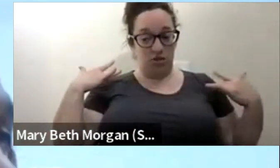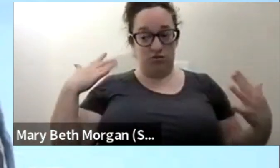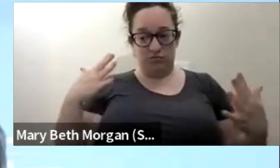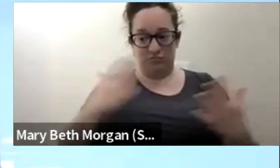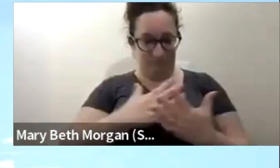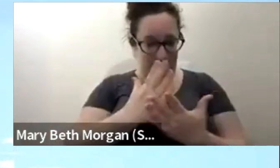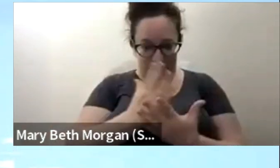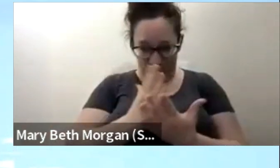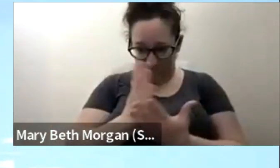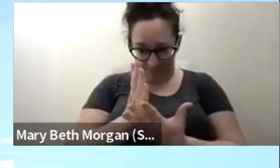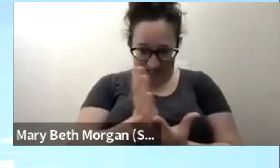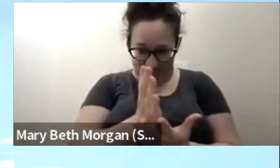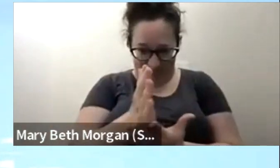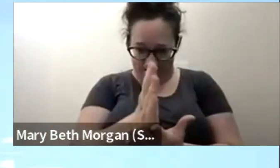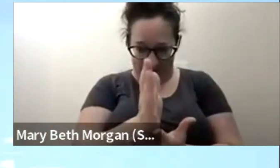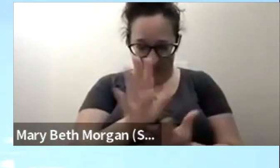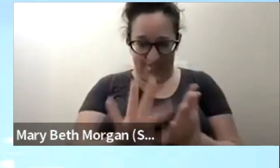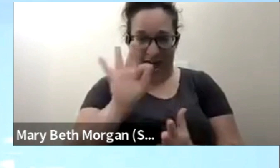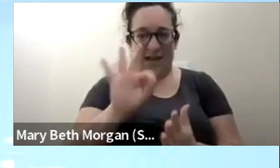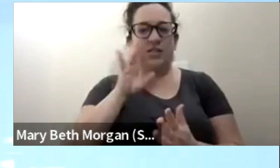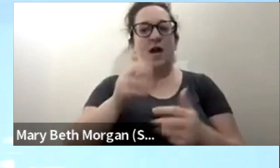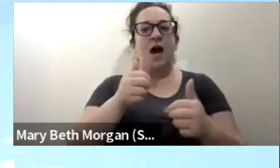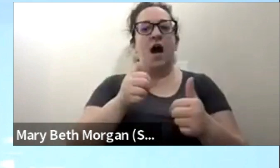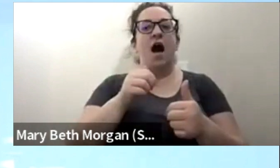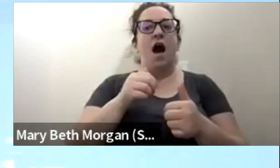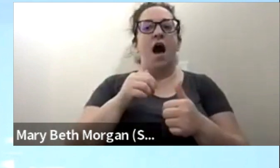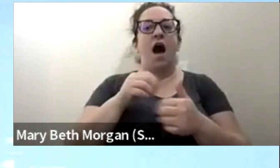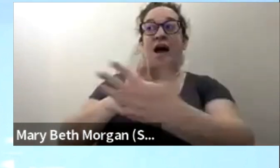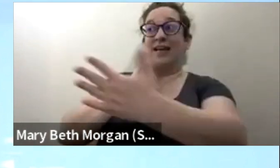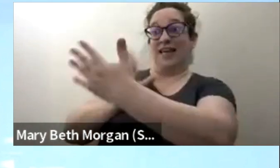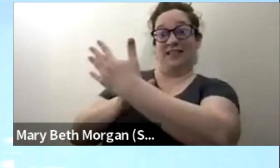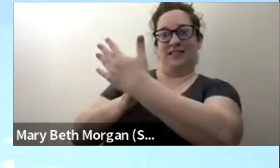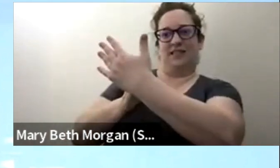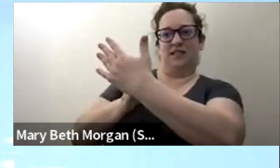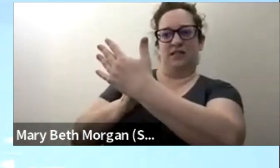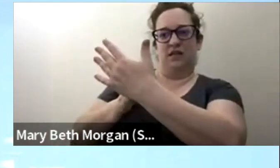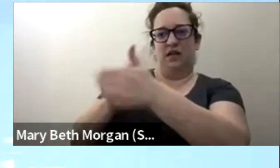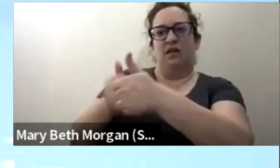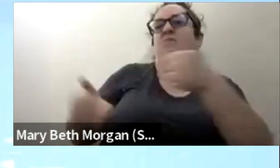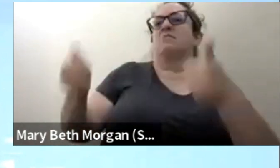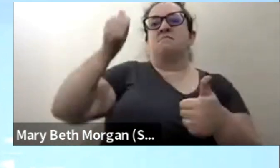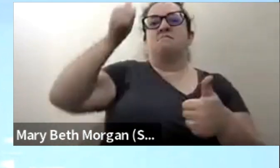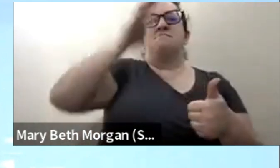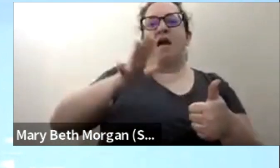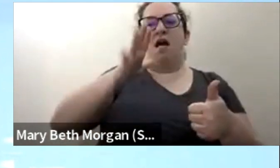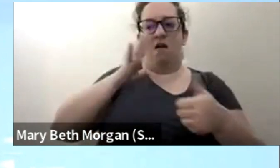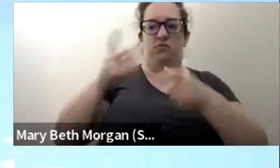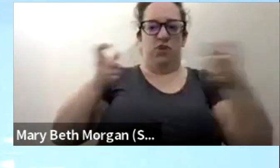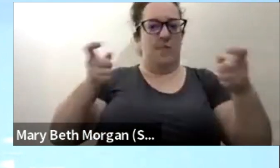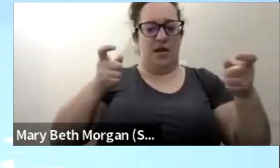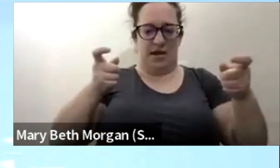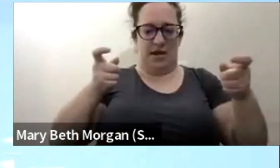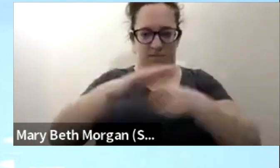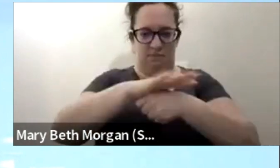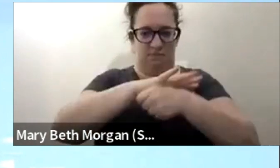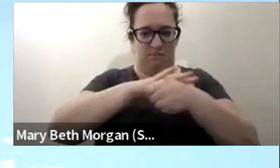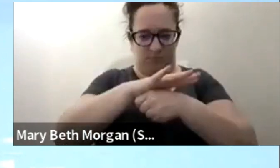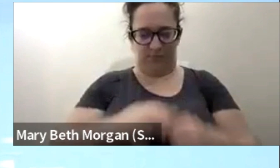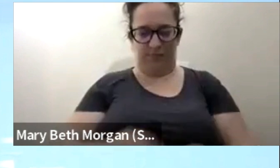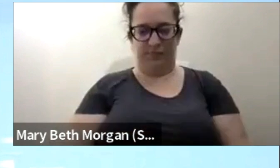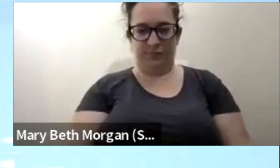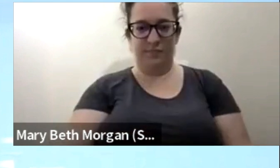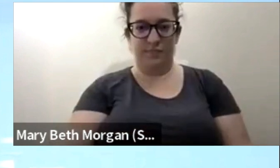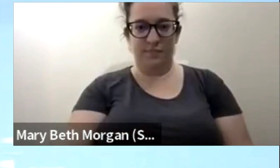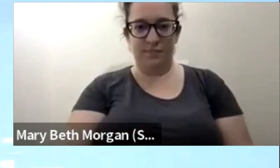cheap fashion, or like pick up a copy of Vogue and go, this is an unrealistic expectation. You